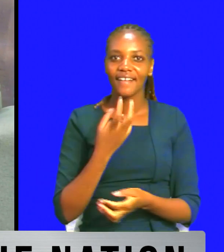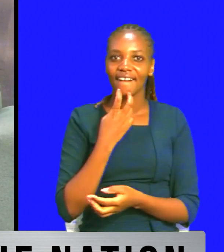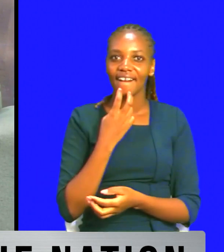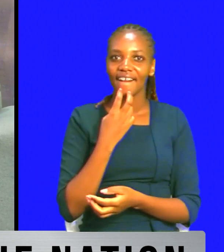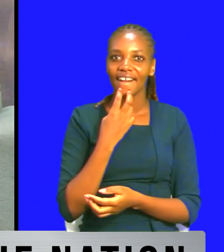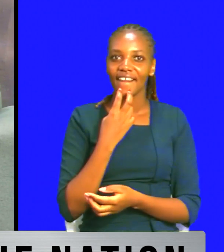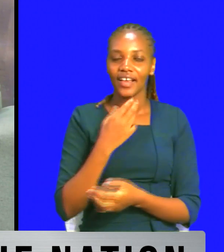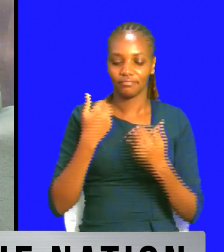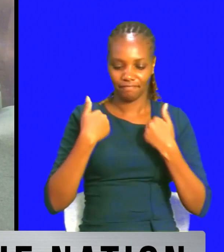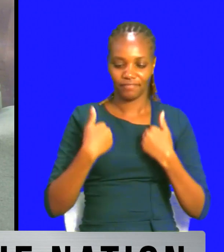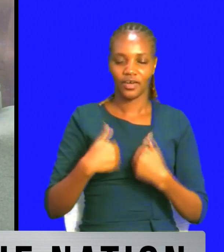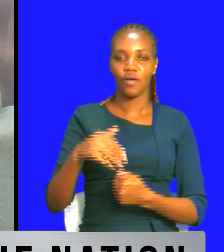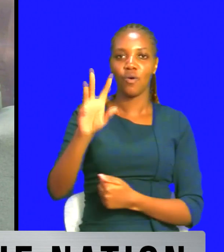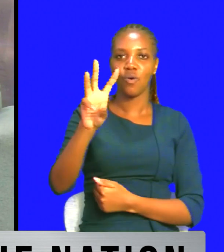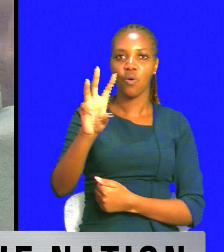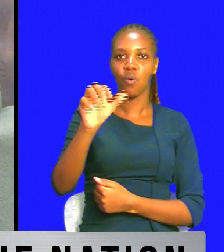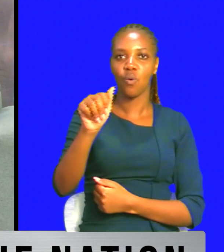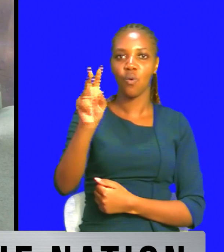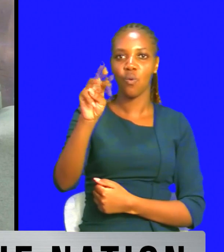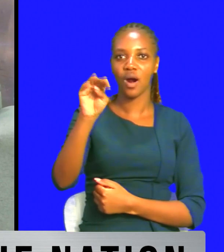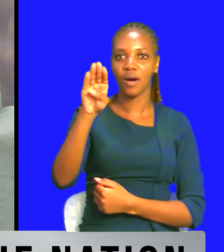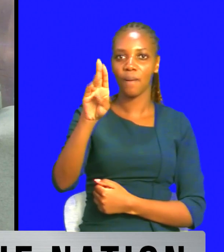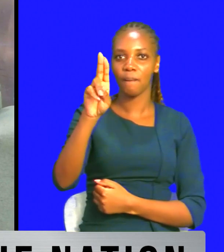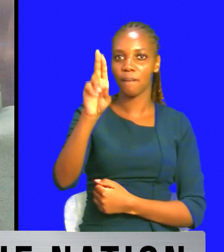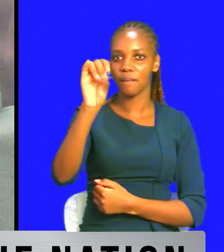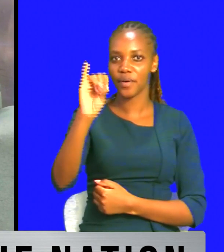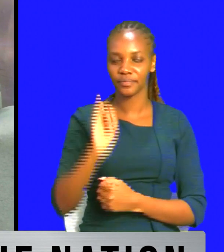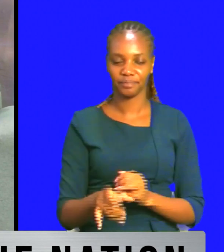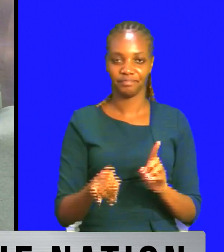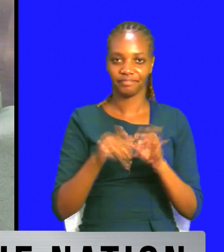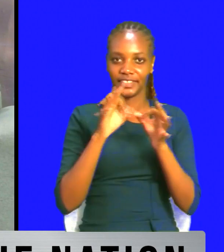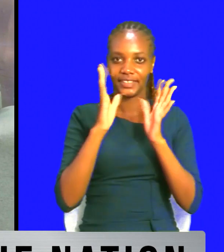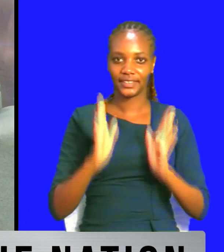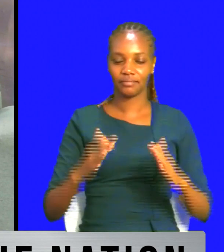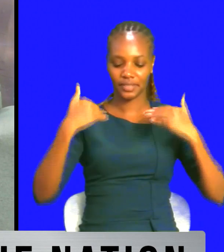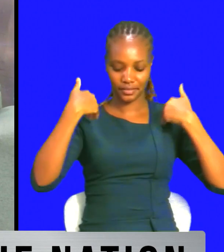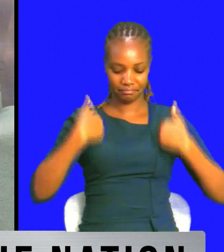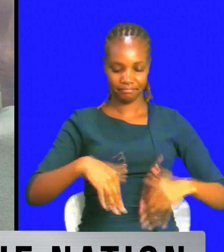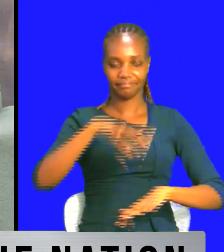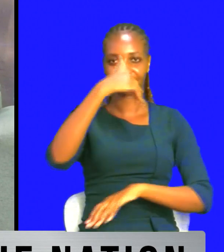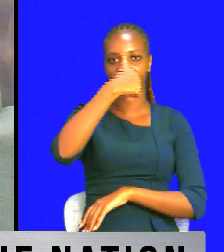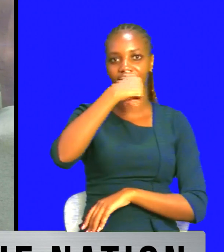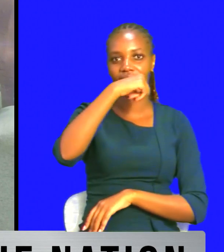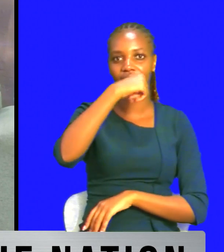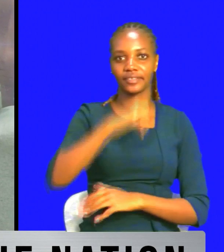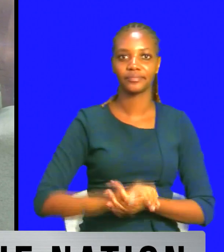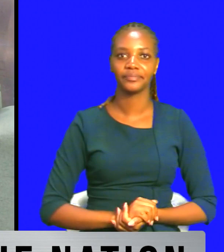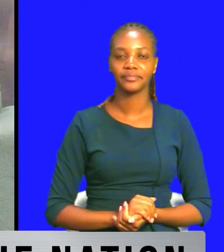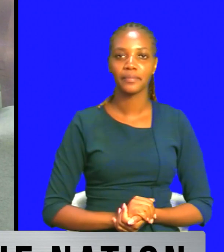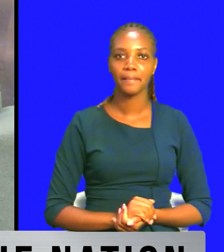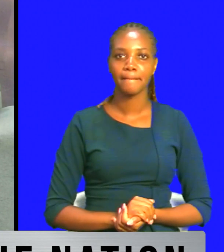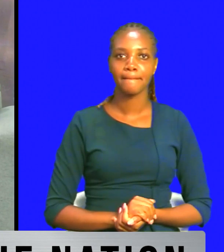Jonah, I am Wambo Inturu. Aya. Our sign language interpreter in this section is Ann